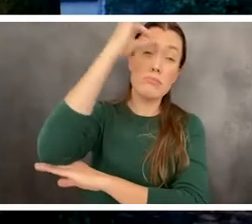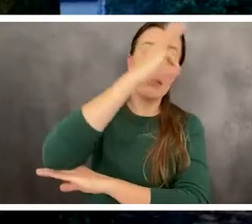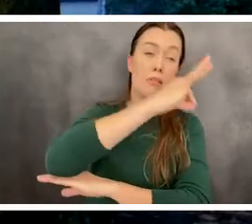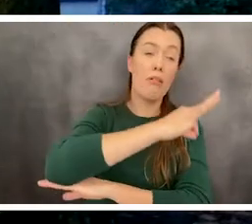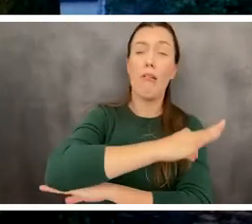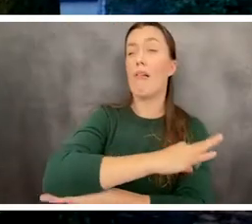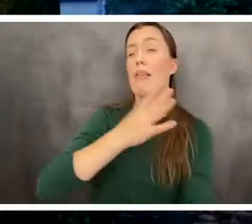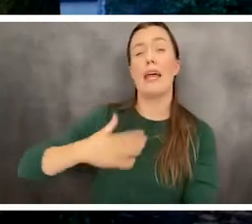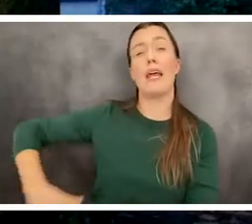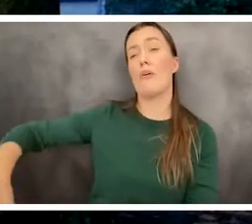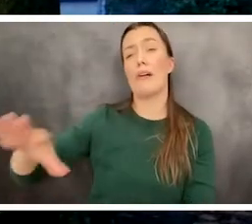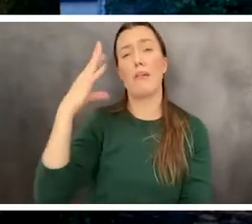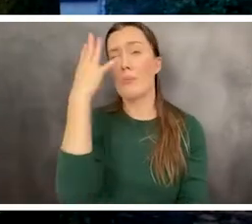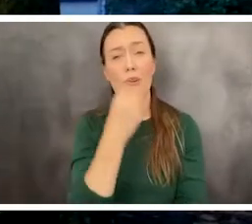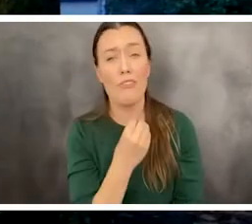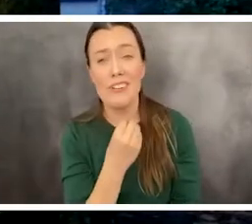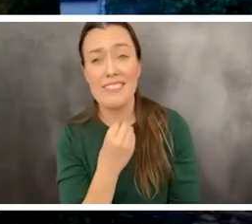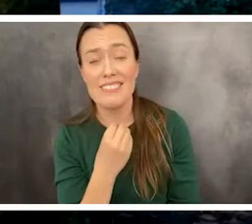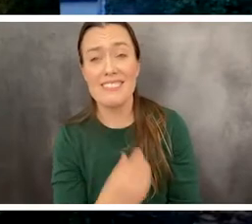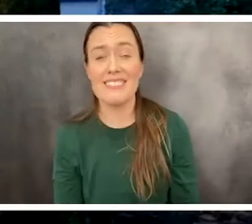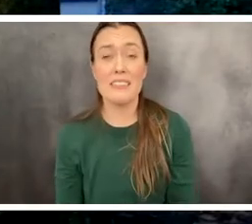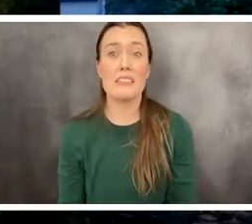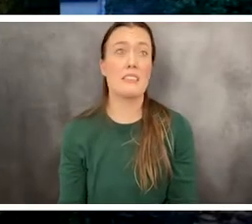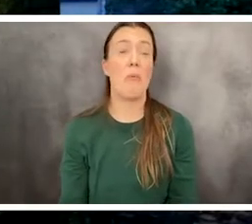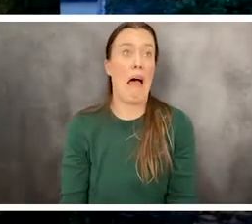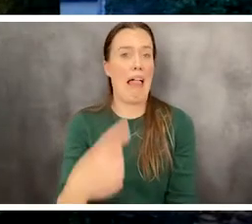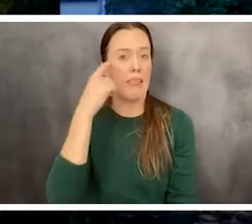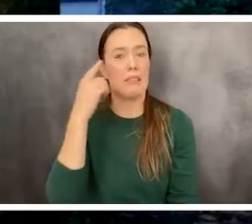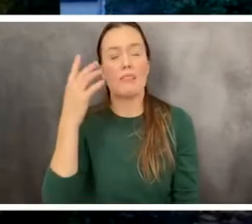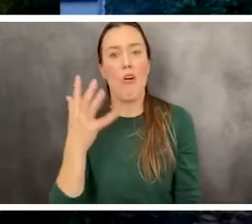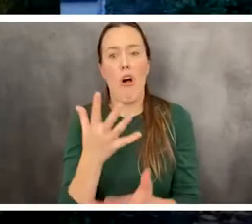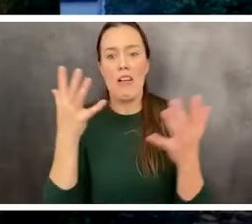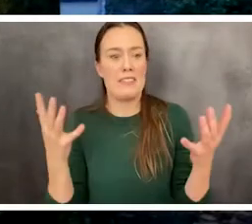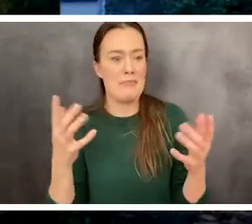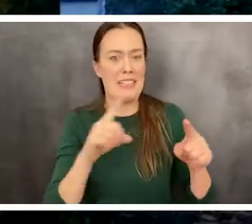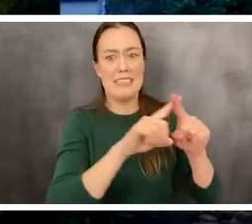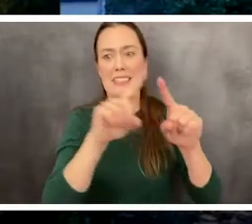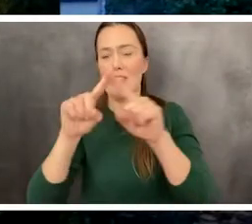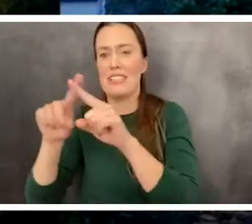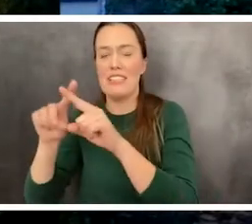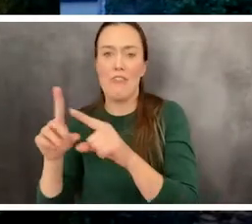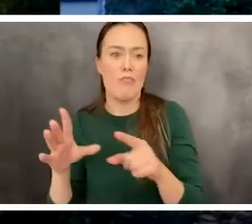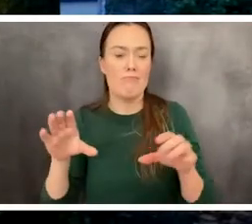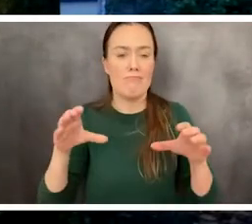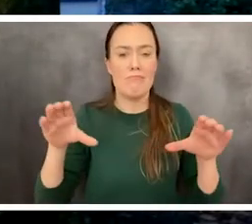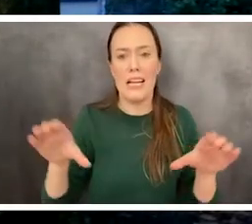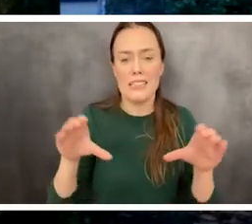set, it is just beautiful out there. So I think there's such a great mix of indoor,